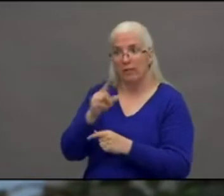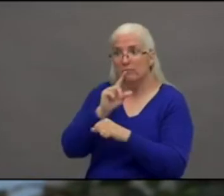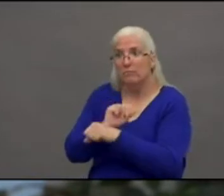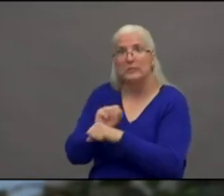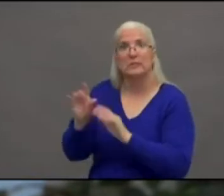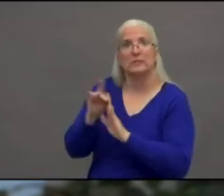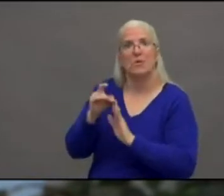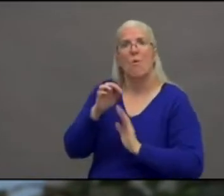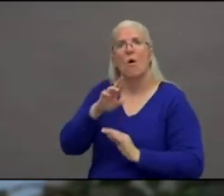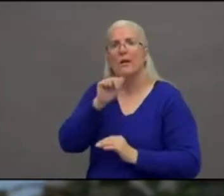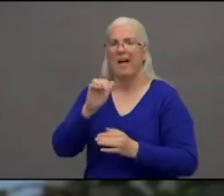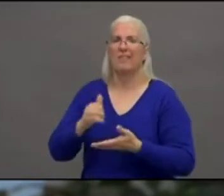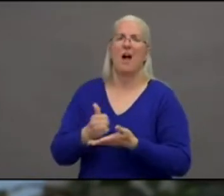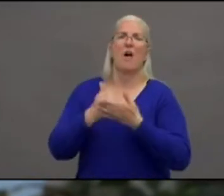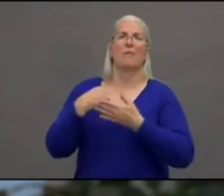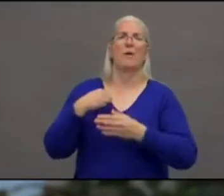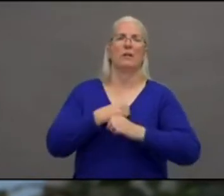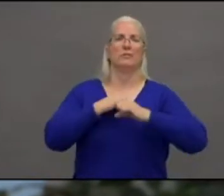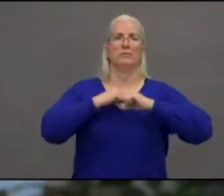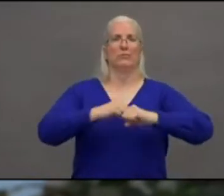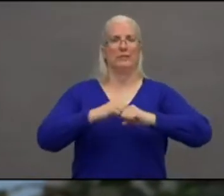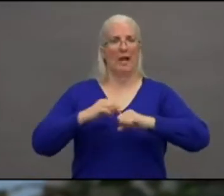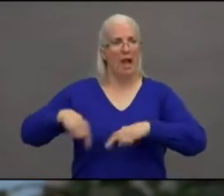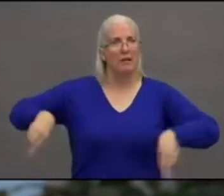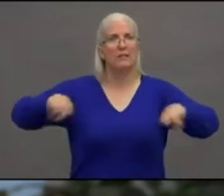and protect ourselves as well.